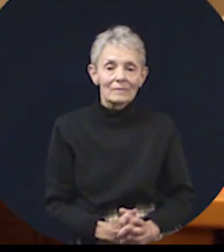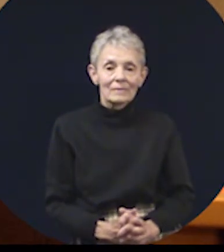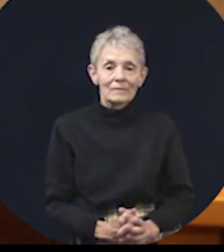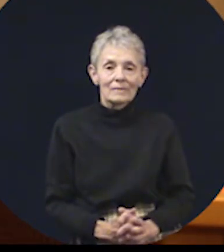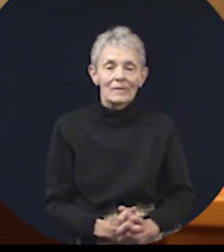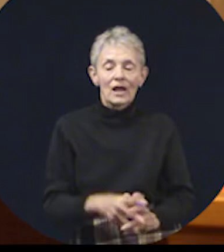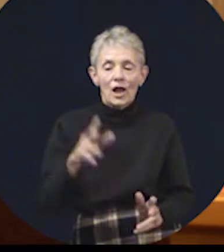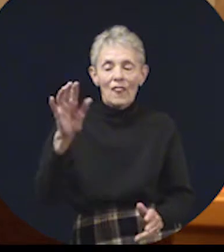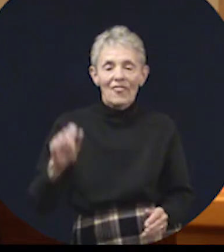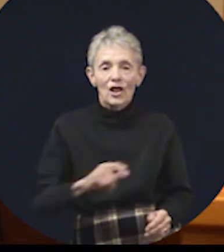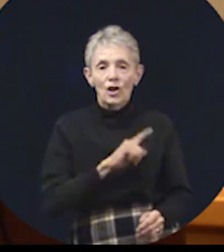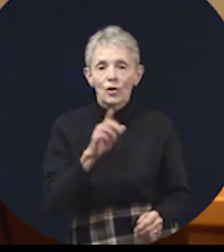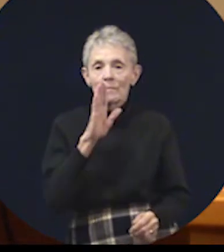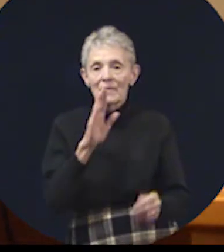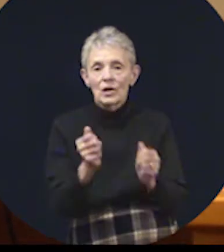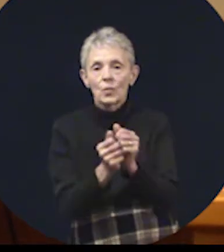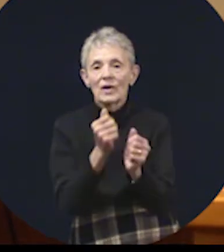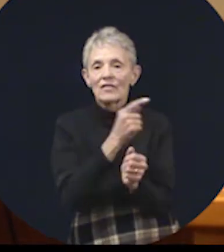The Lord be with you.